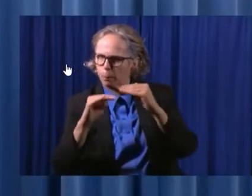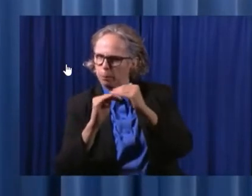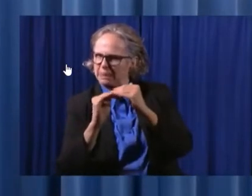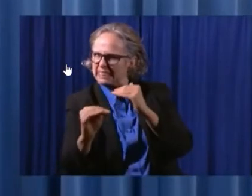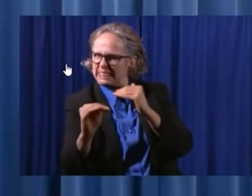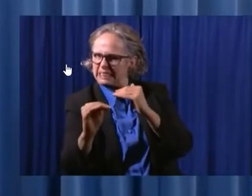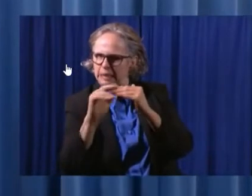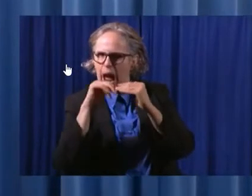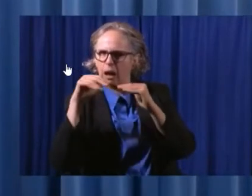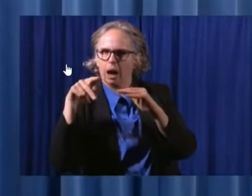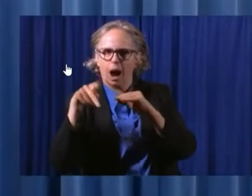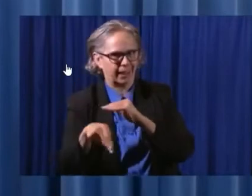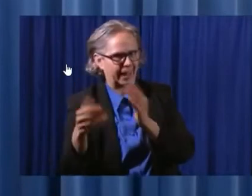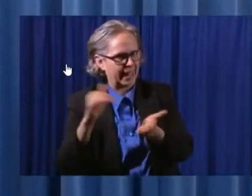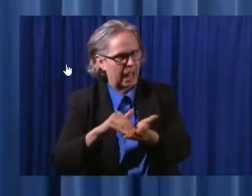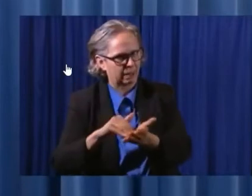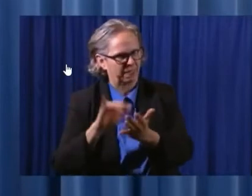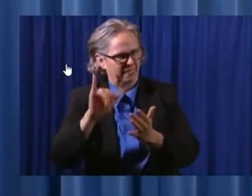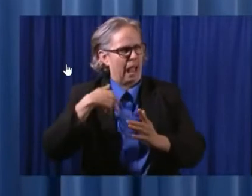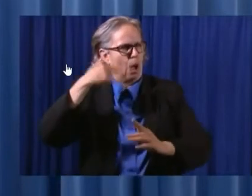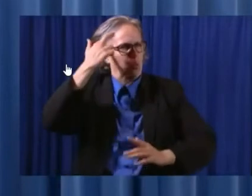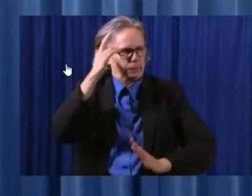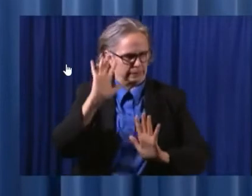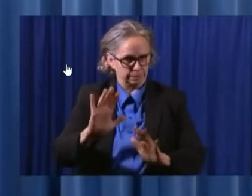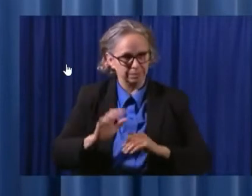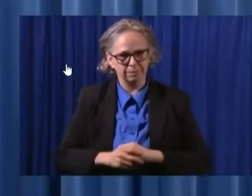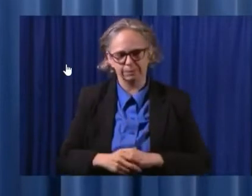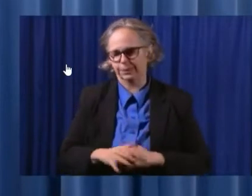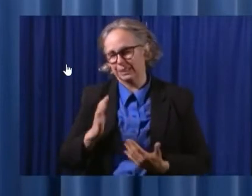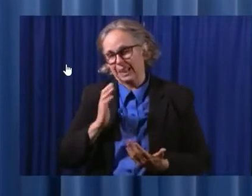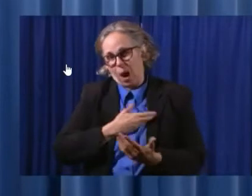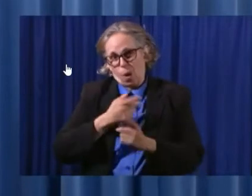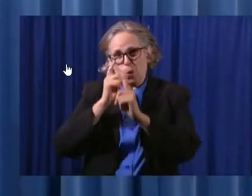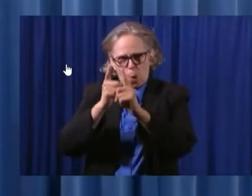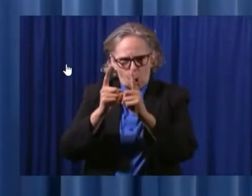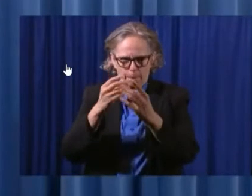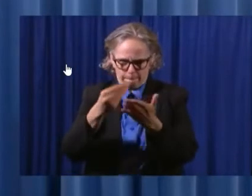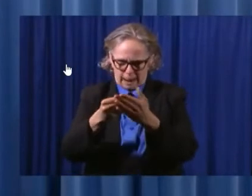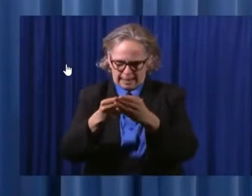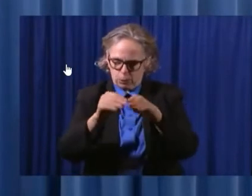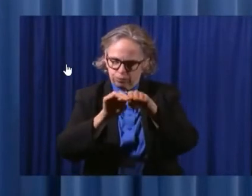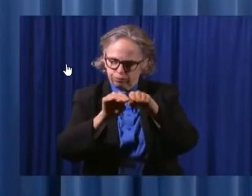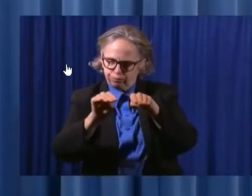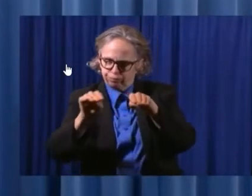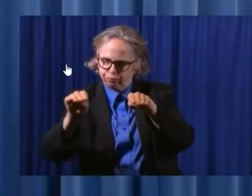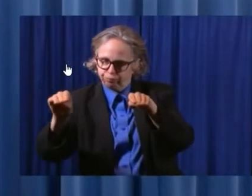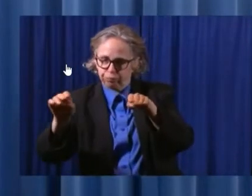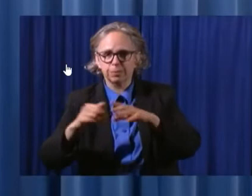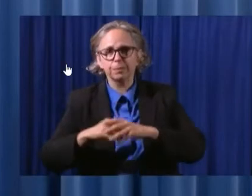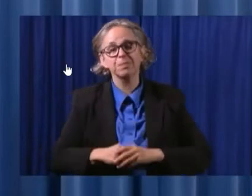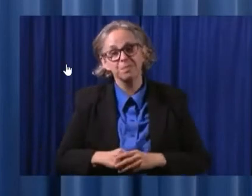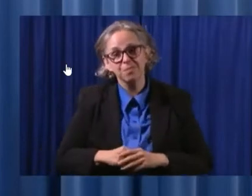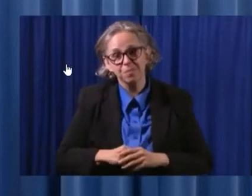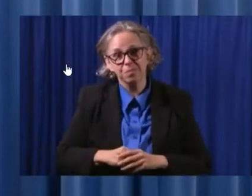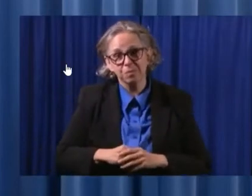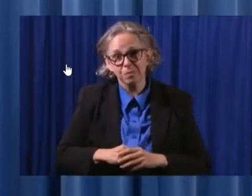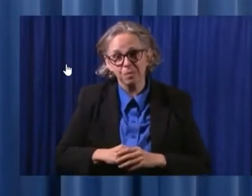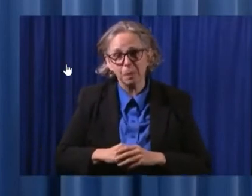level until we get enough revenue in that we can raise them. But it's trying to